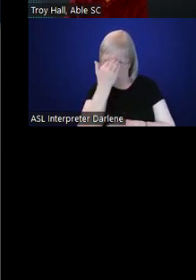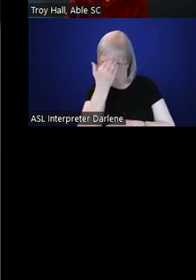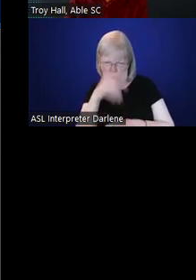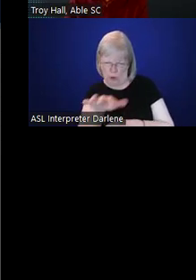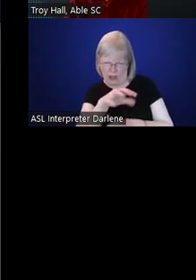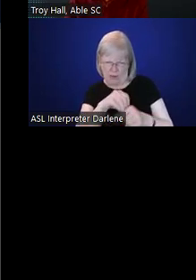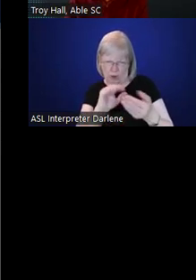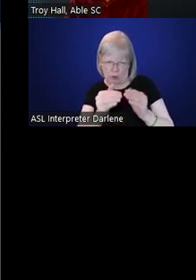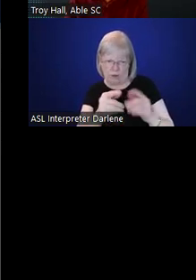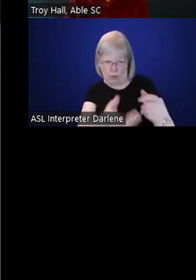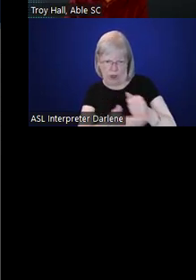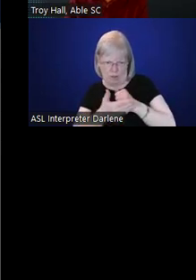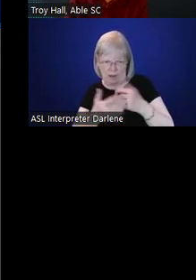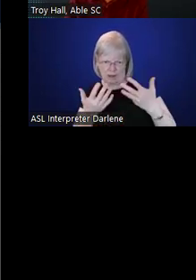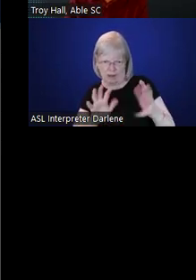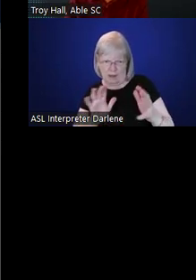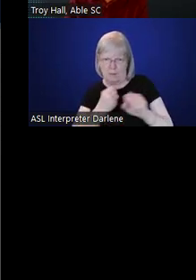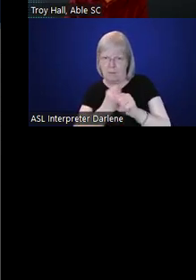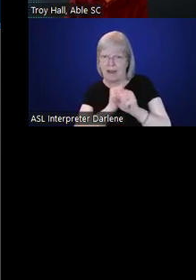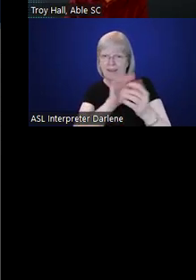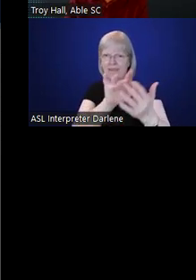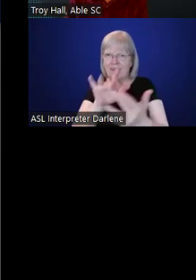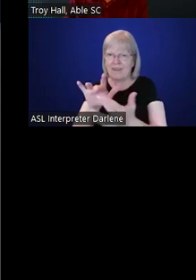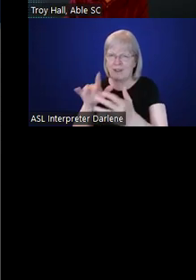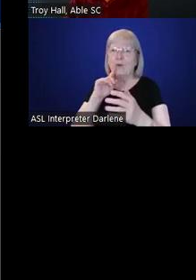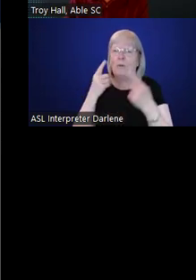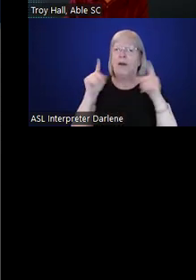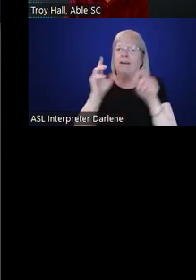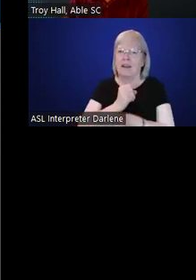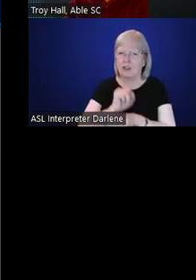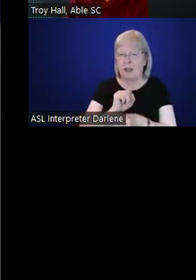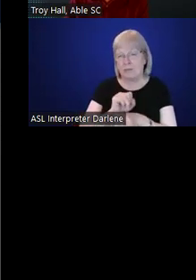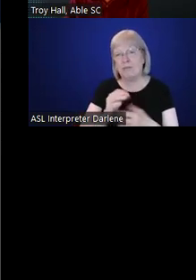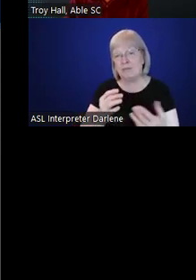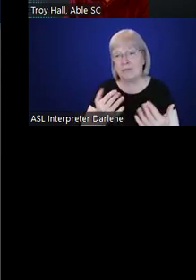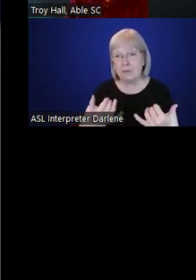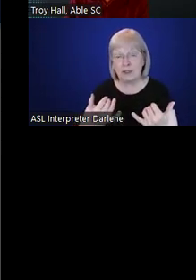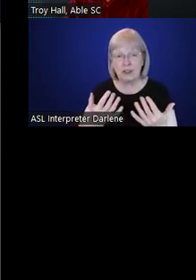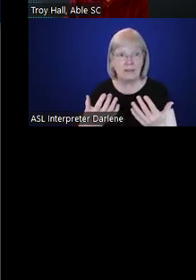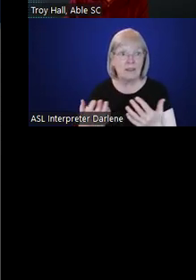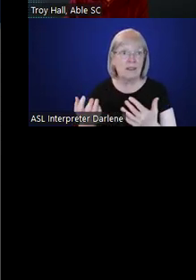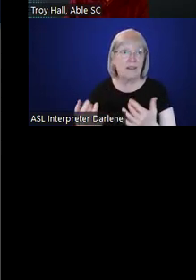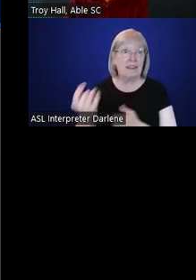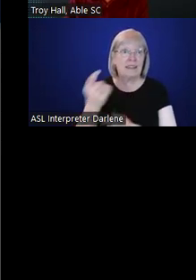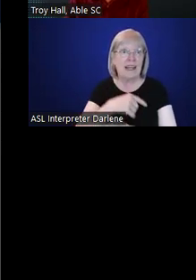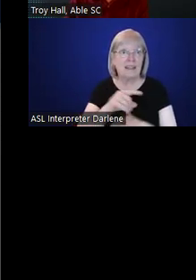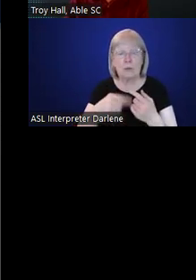started, especially nowadays when the job market's flooded. Centers for